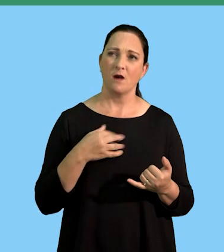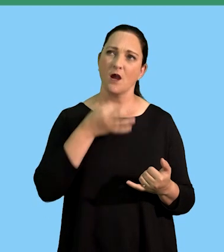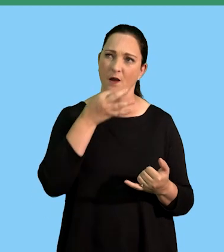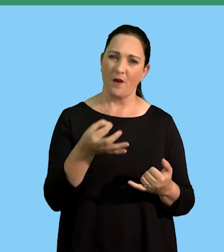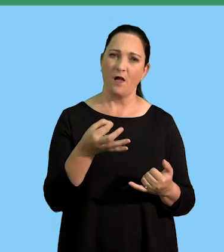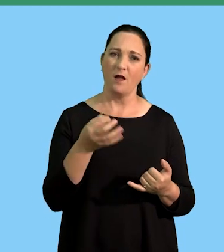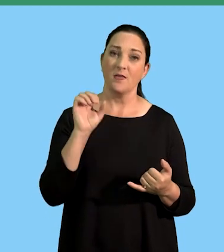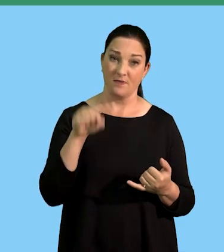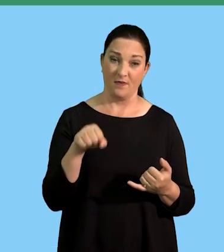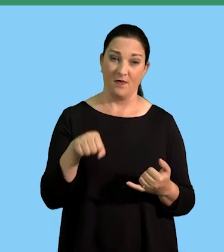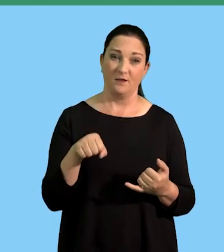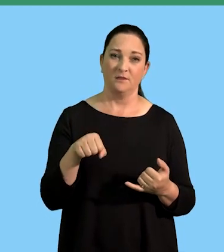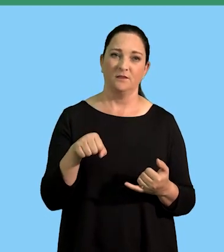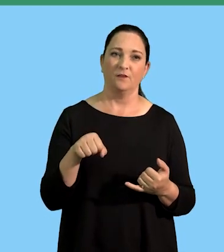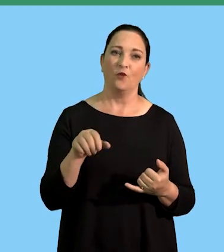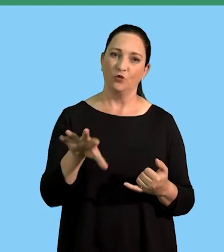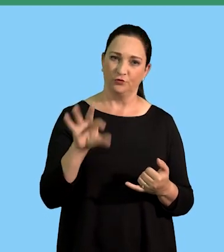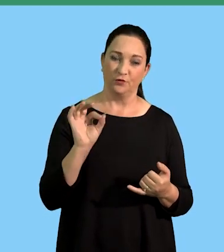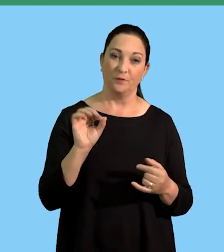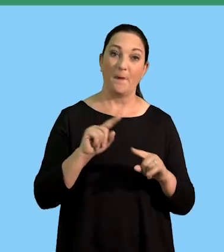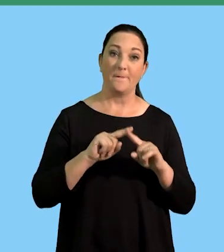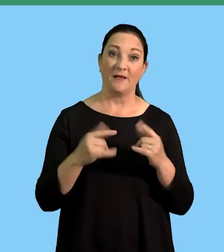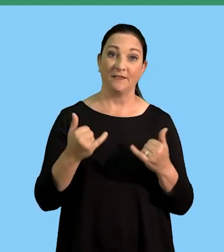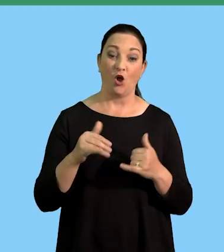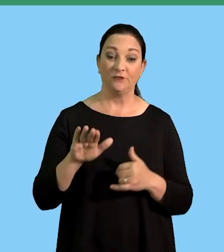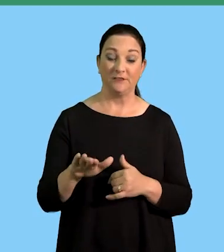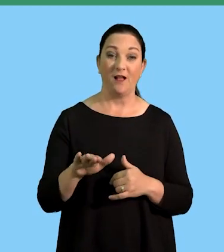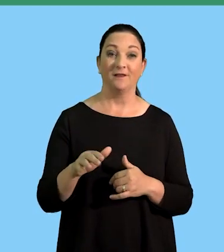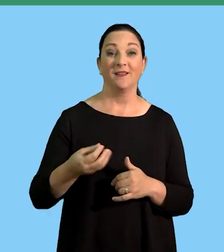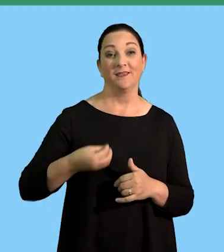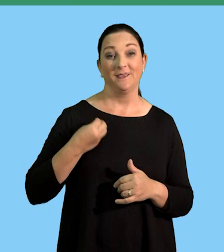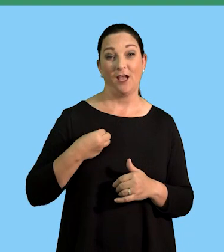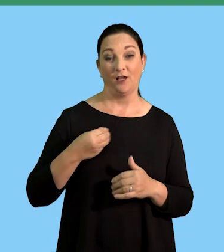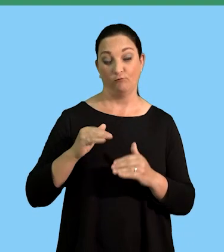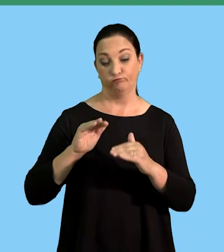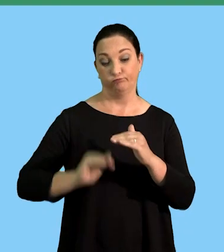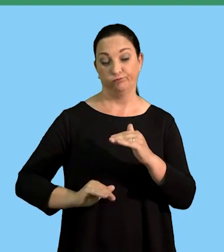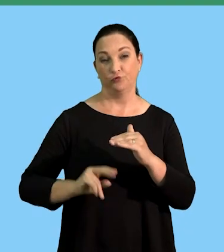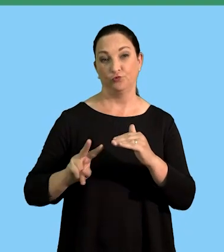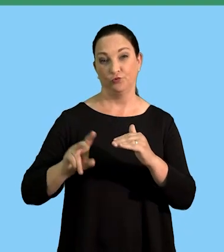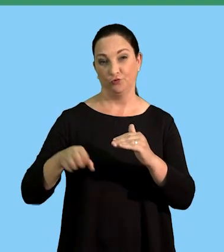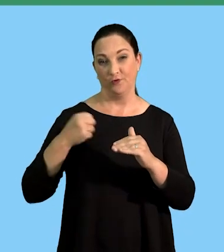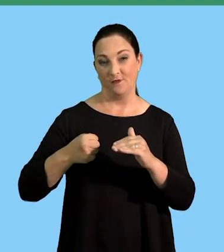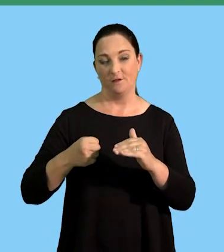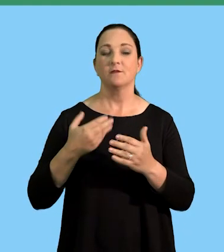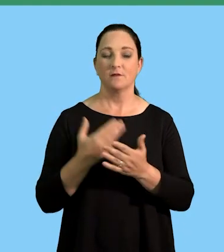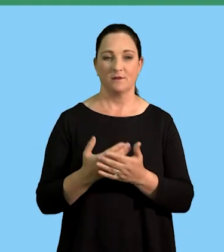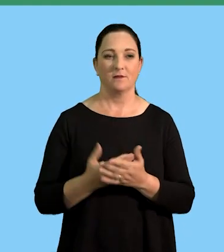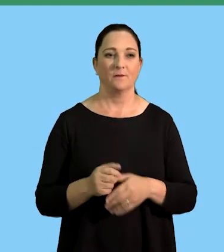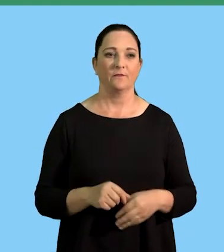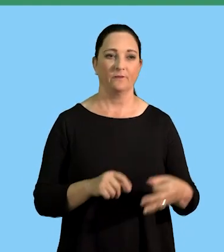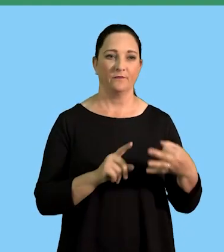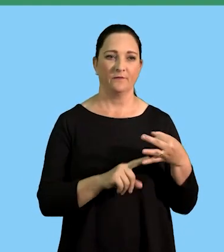for adoption, employees may receive these benefits if they adopt a child younger than 2 years of age.